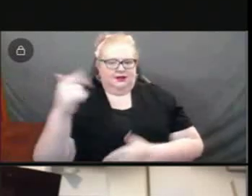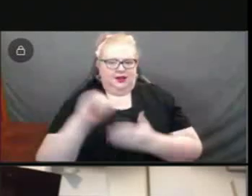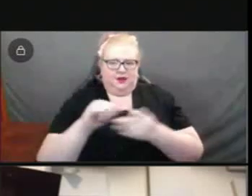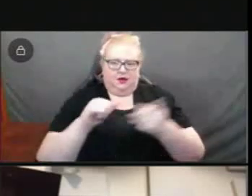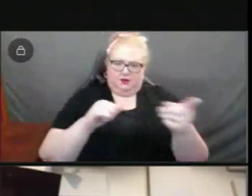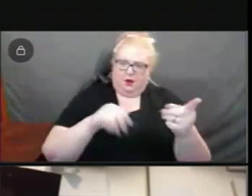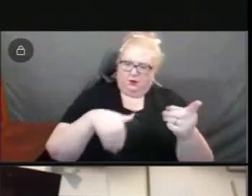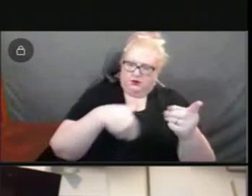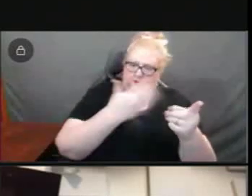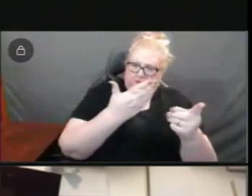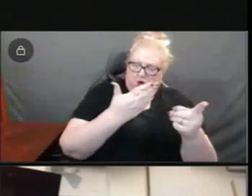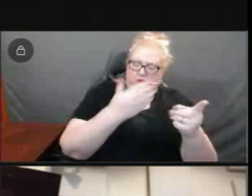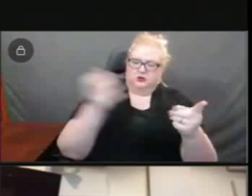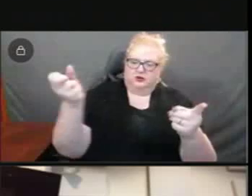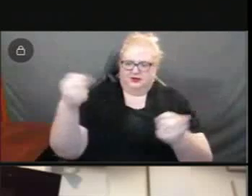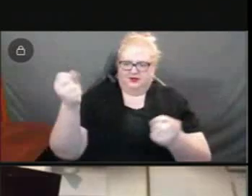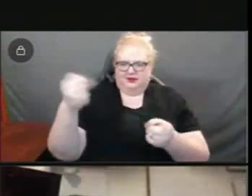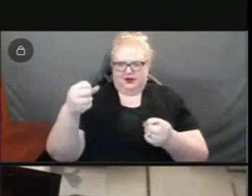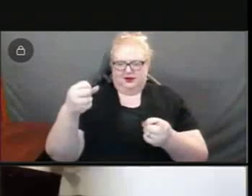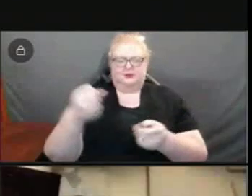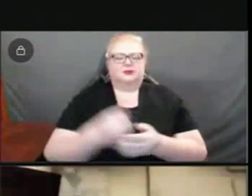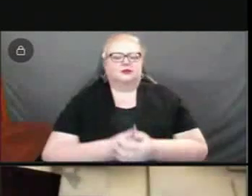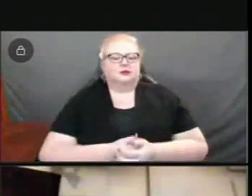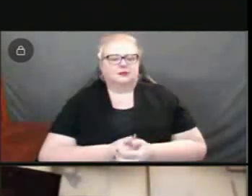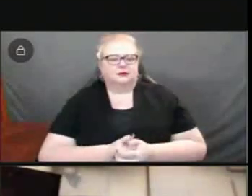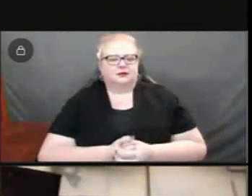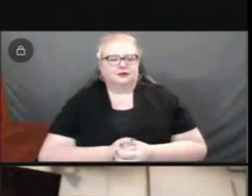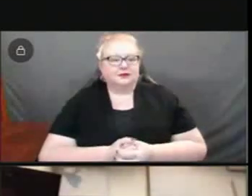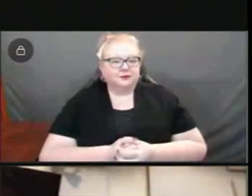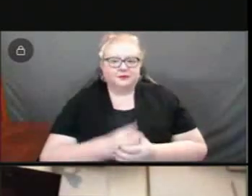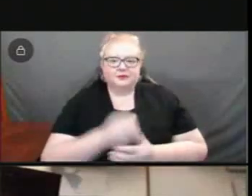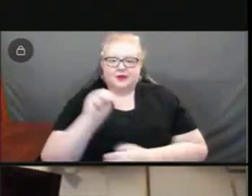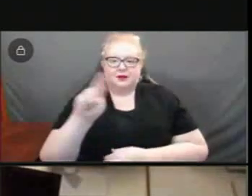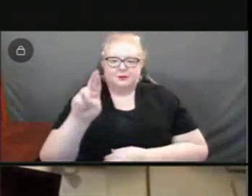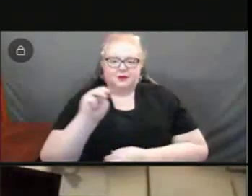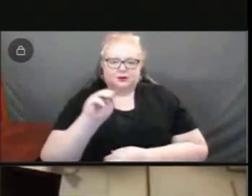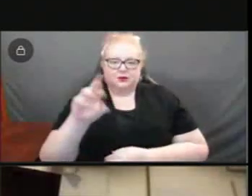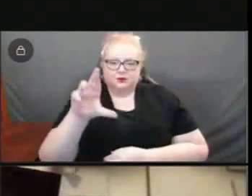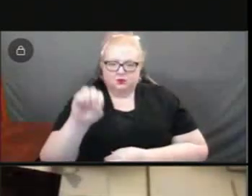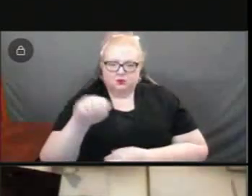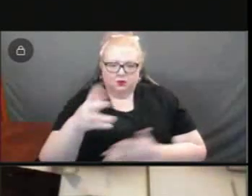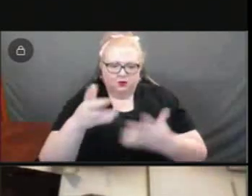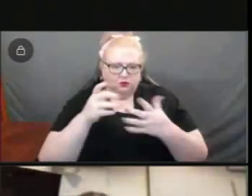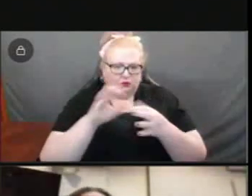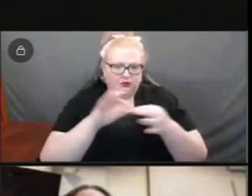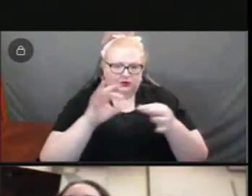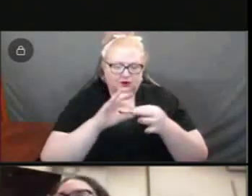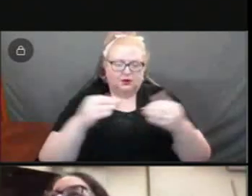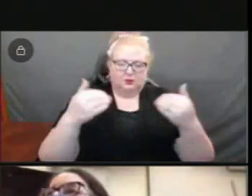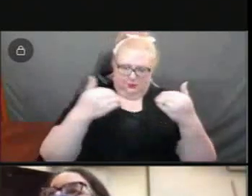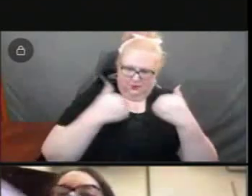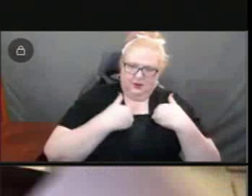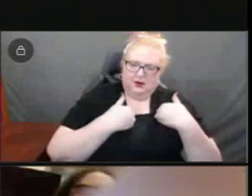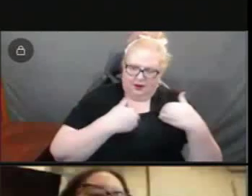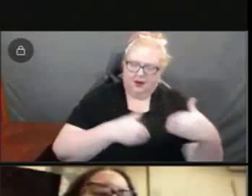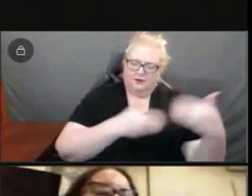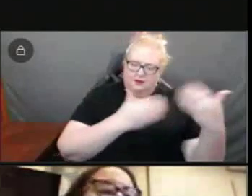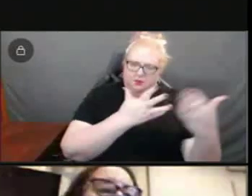Mayor? yes, ma'am. Mr. Moore, you want to make a comment? There is a motion and a second on the